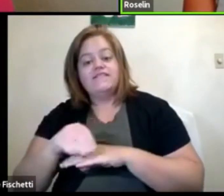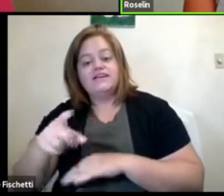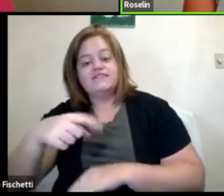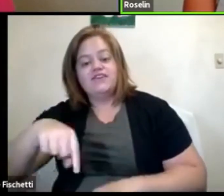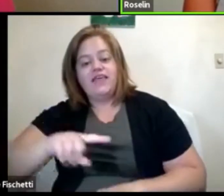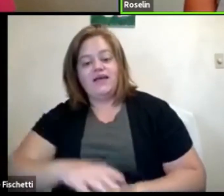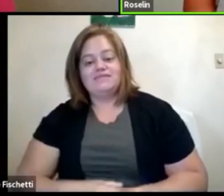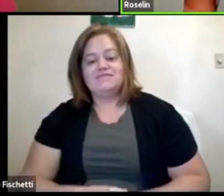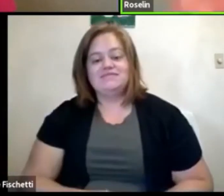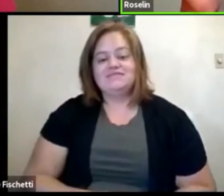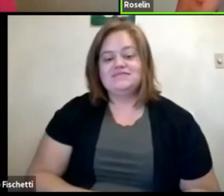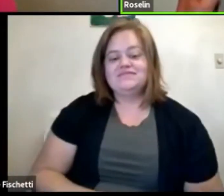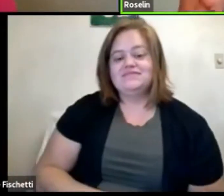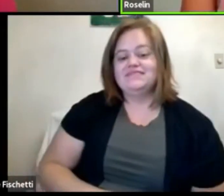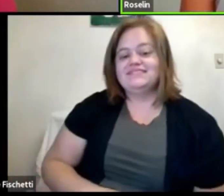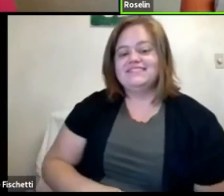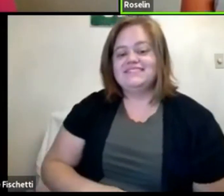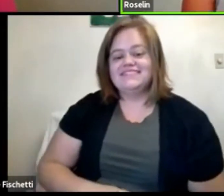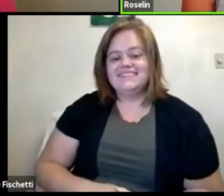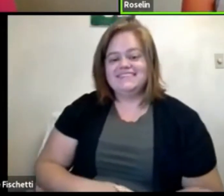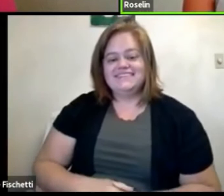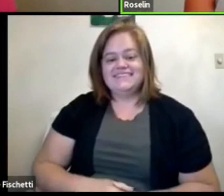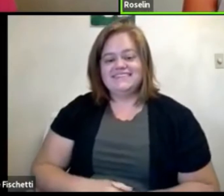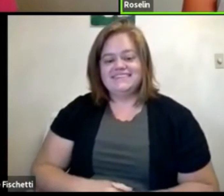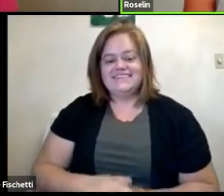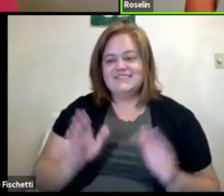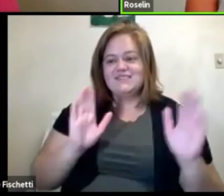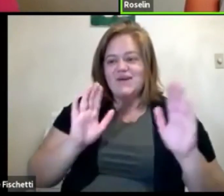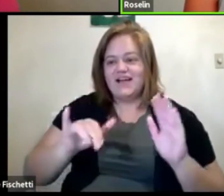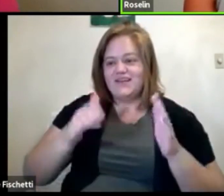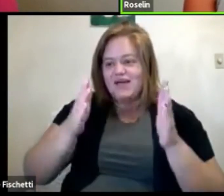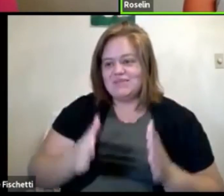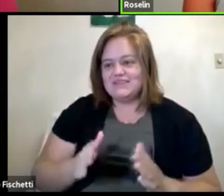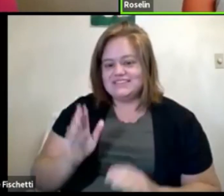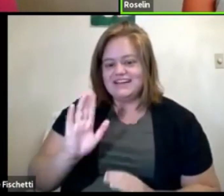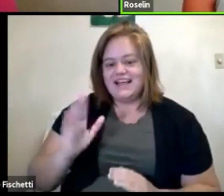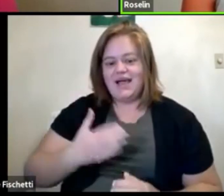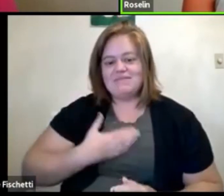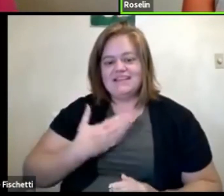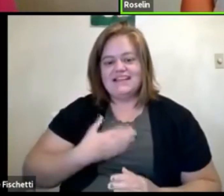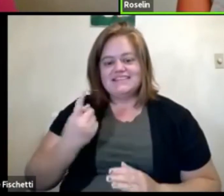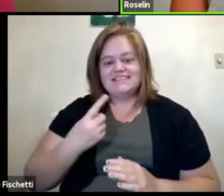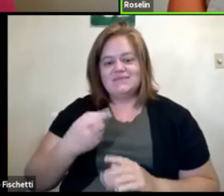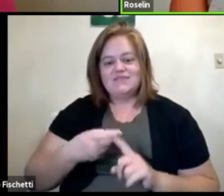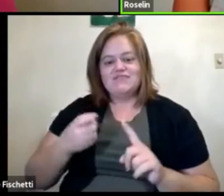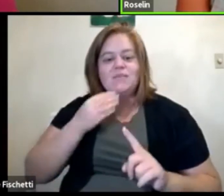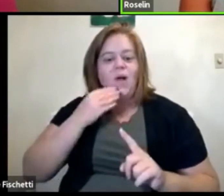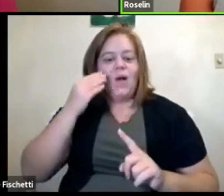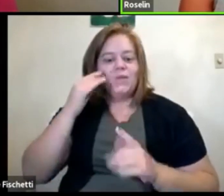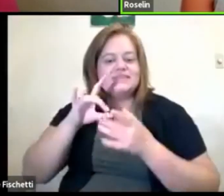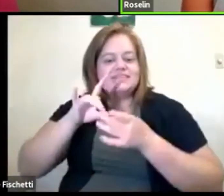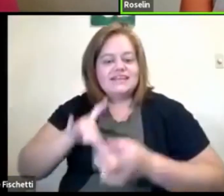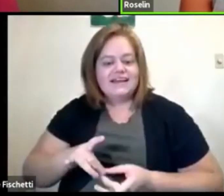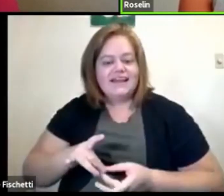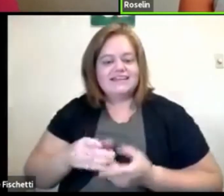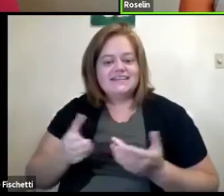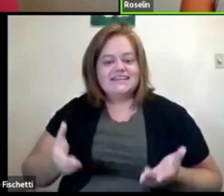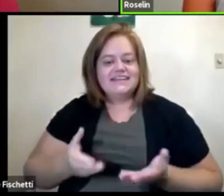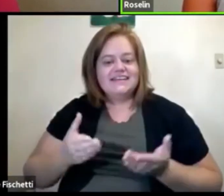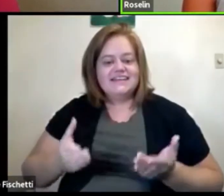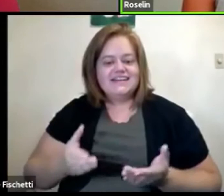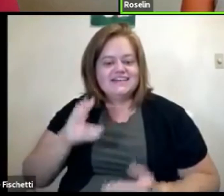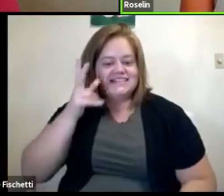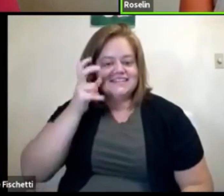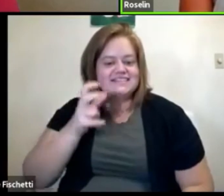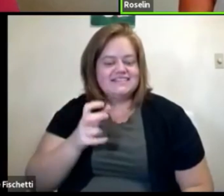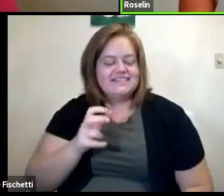That's the good question. So I just want to say hi to that person. I'm glad someone from back home is listening. So